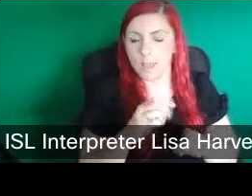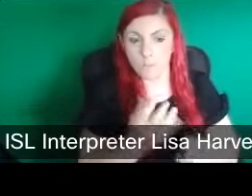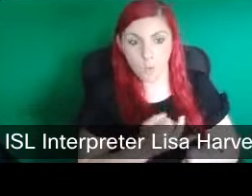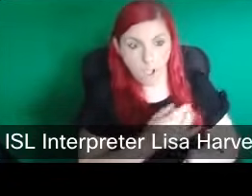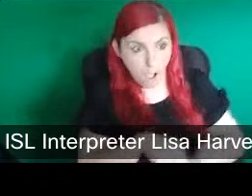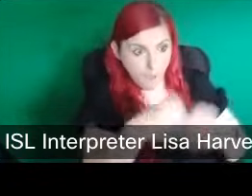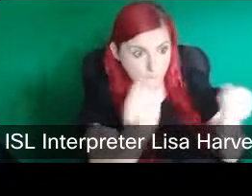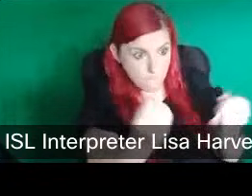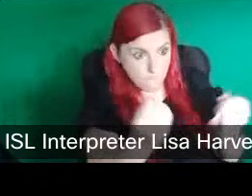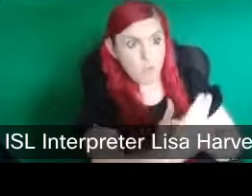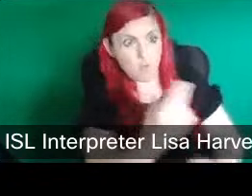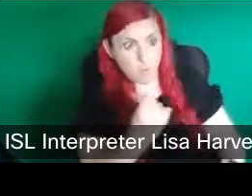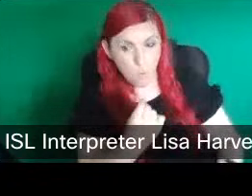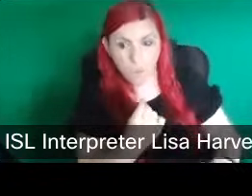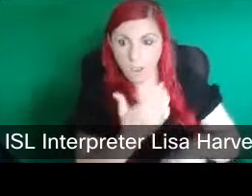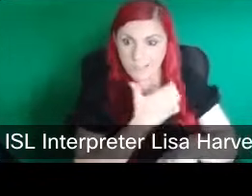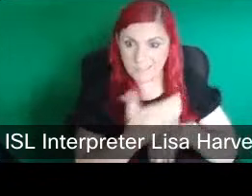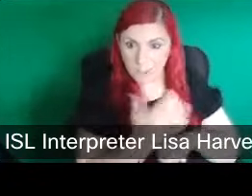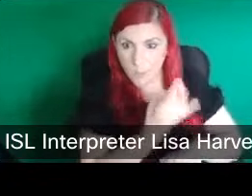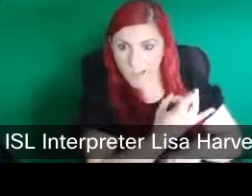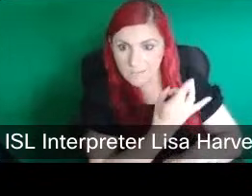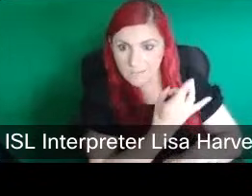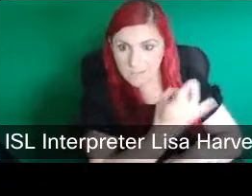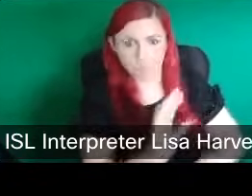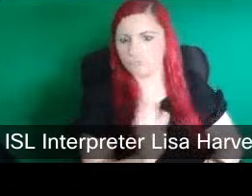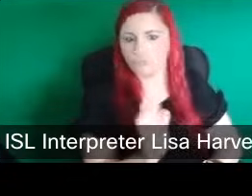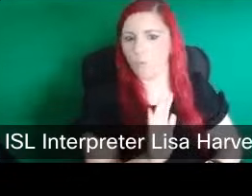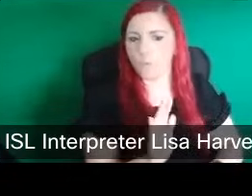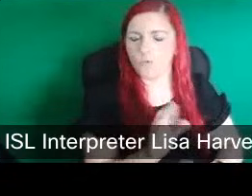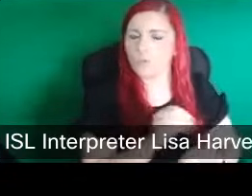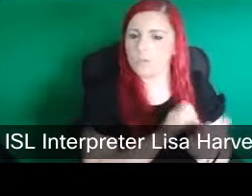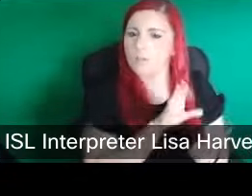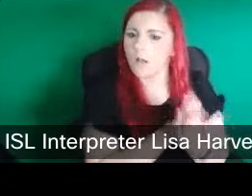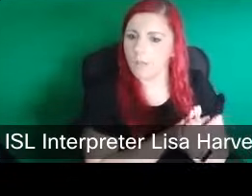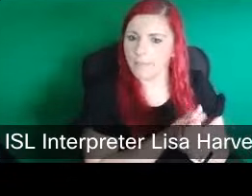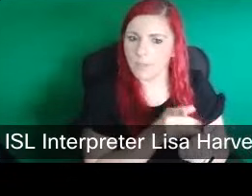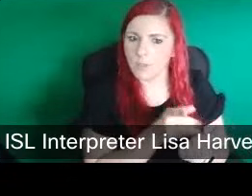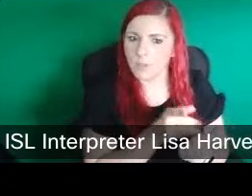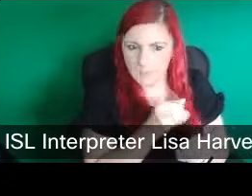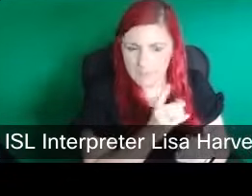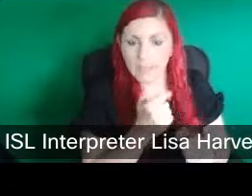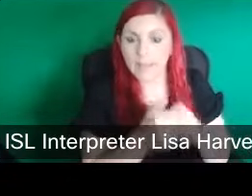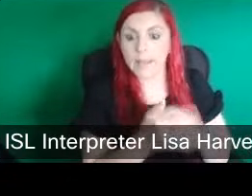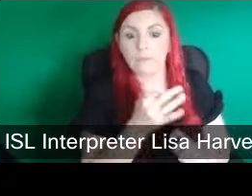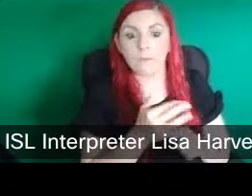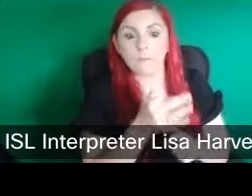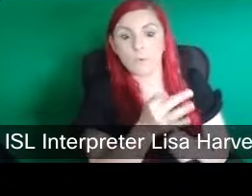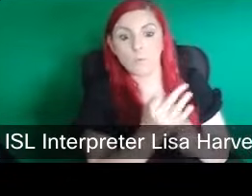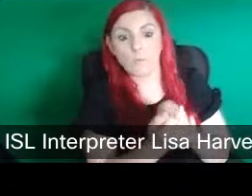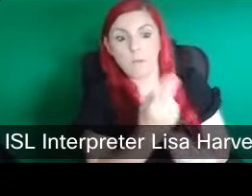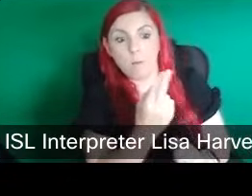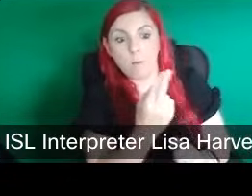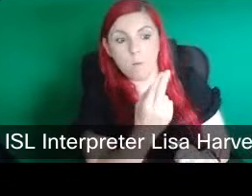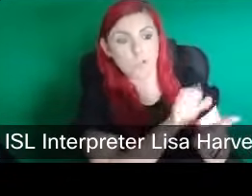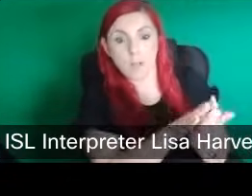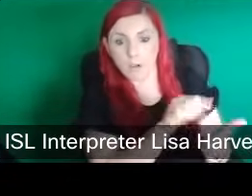there should be some kind of follow-up and it should be documented. But very much that the patient or the family, they should be empowered to do that. Know who